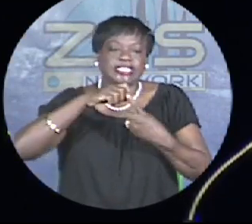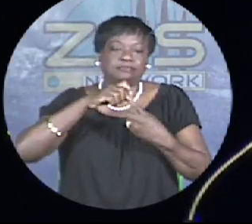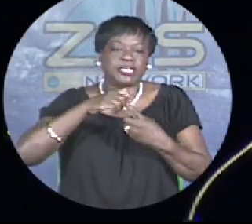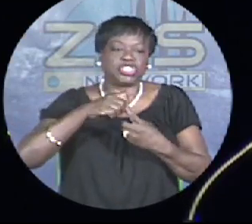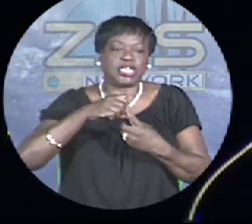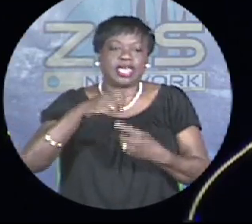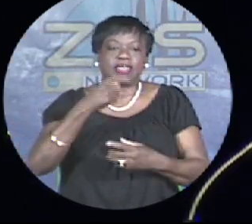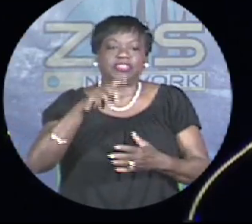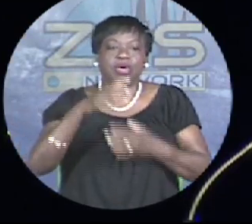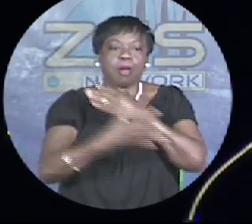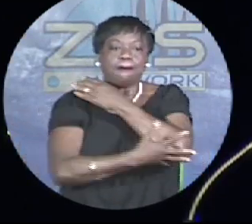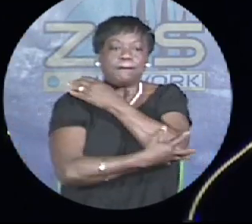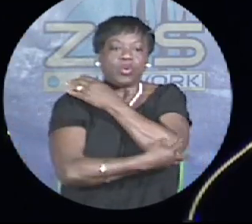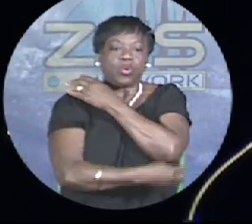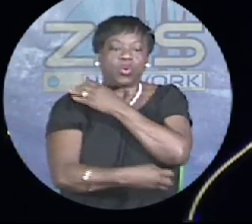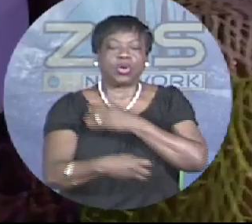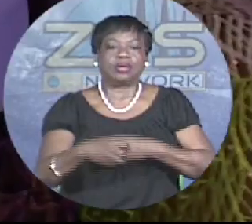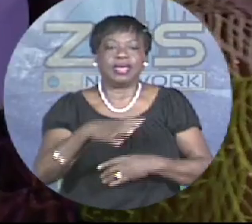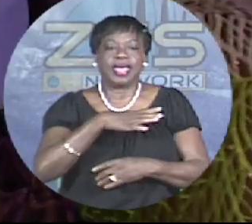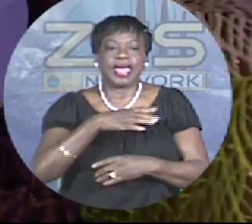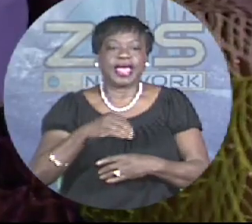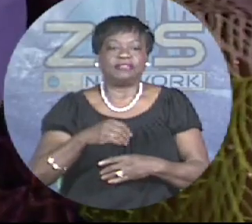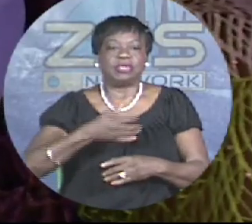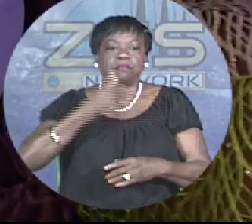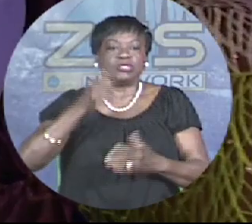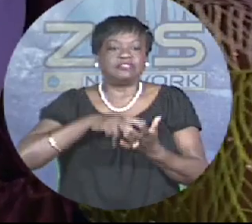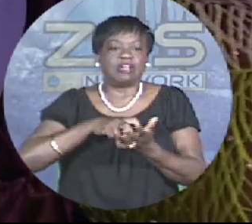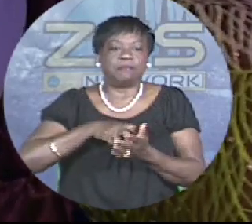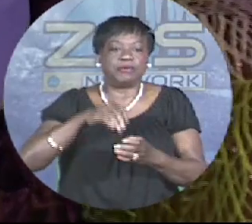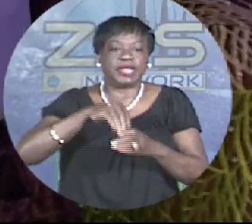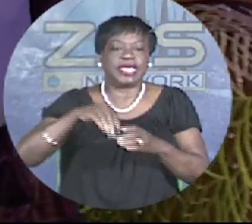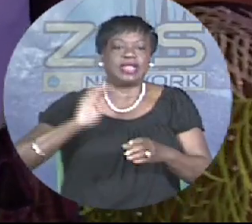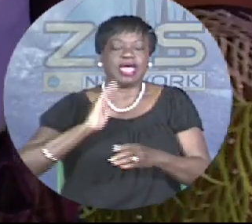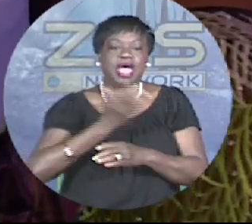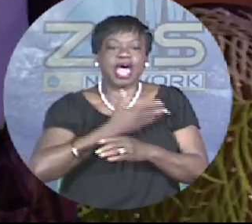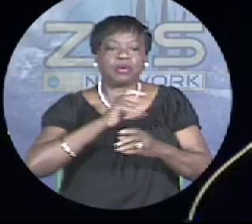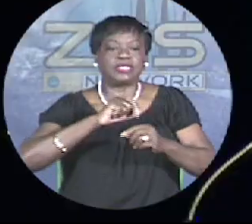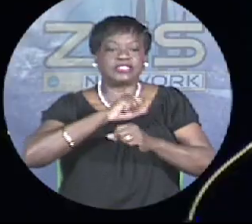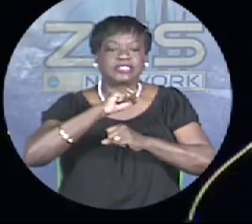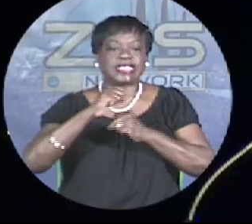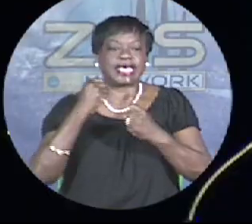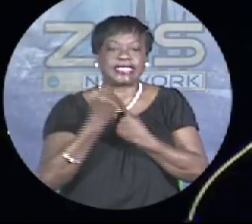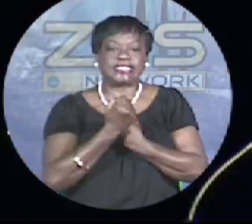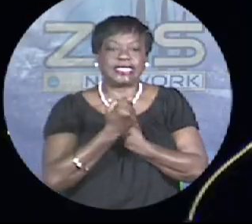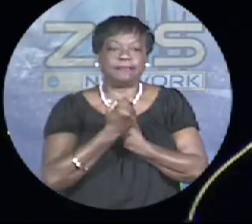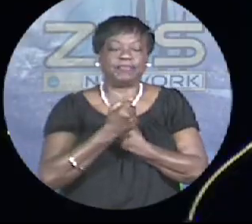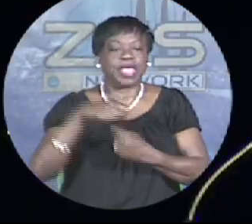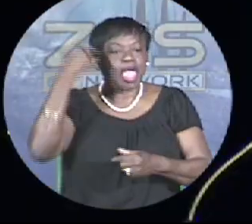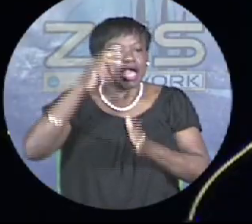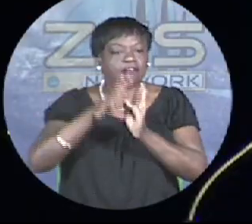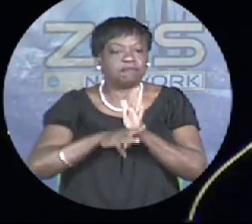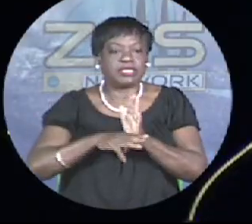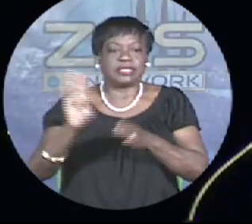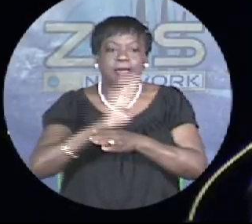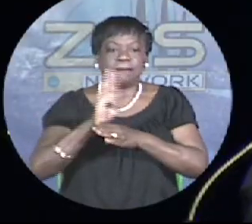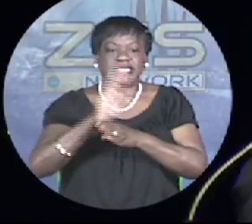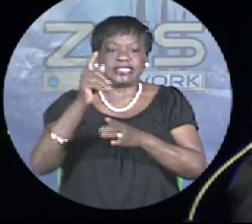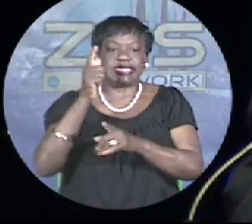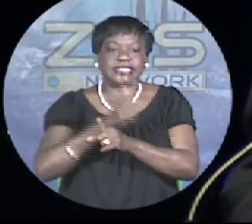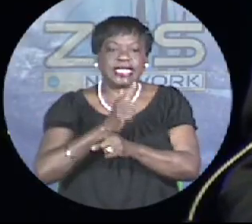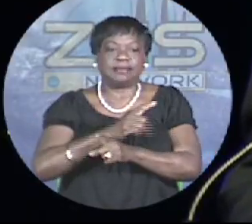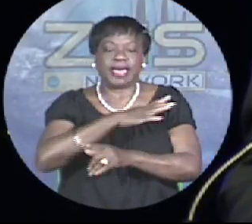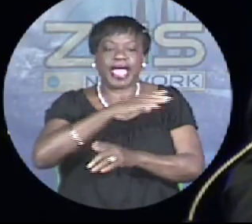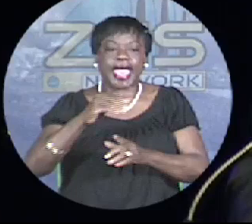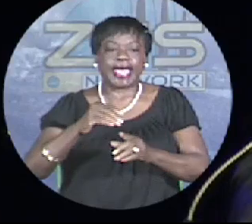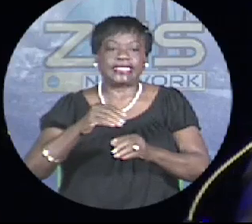poor and most vulnerable in our society. Government, business, labor, and civic